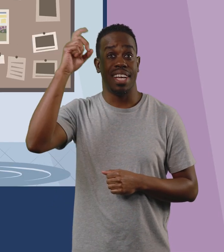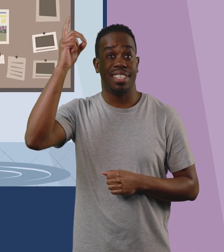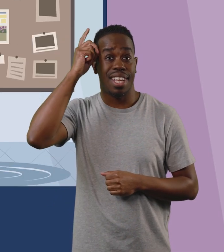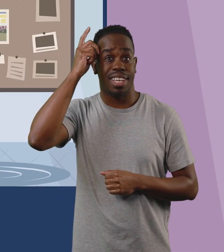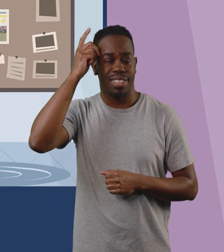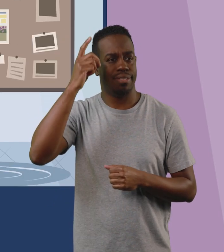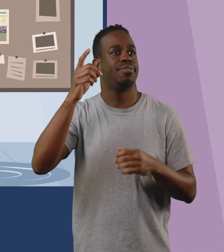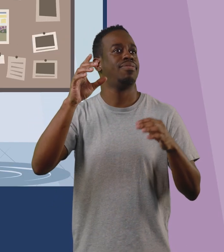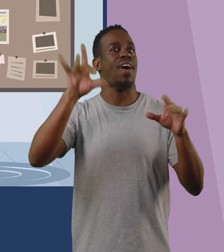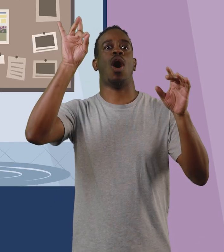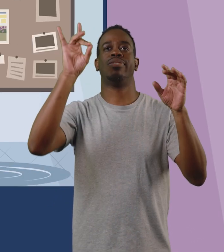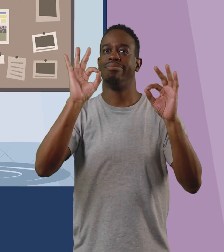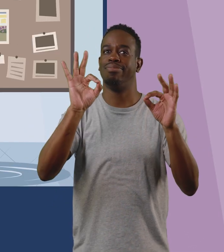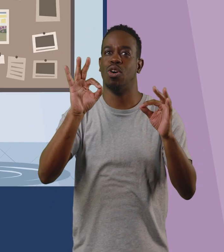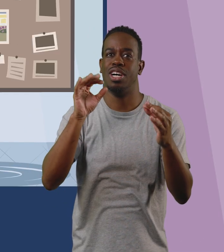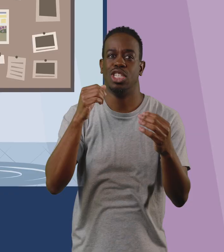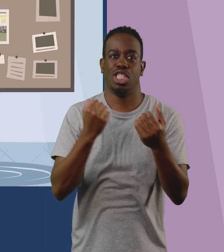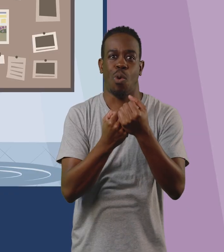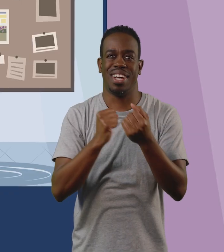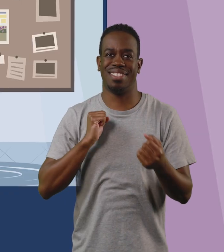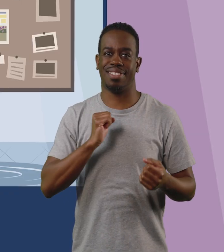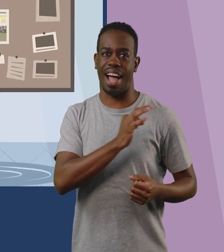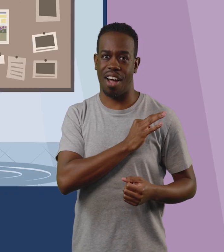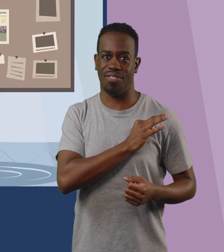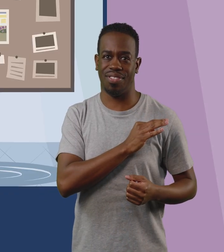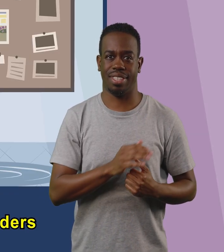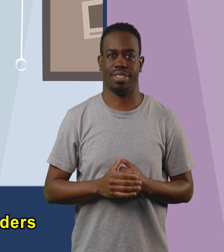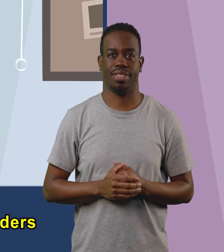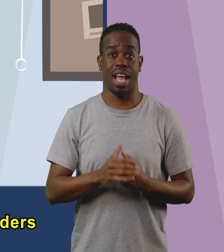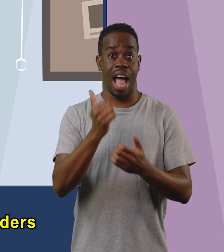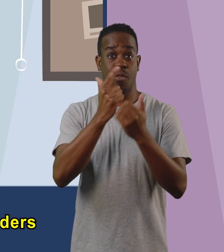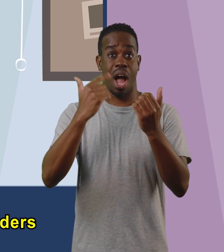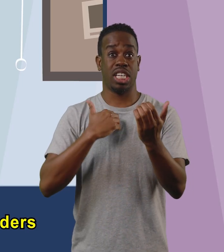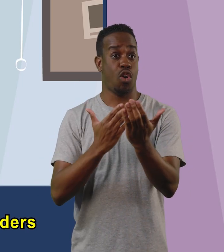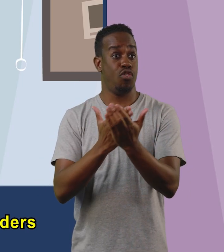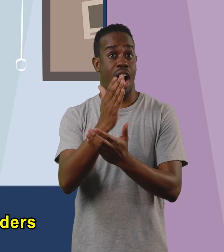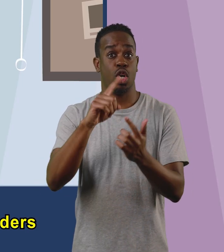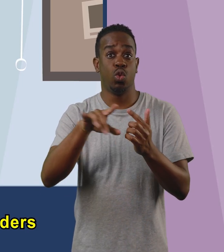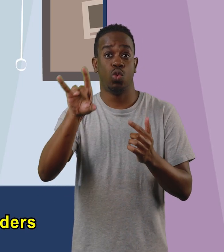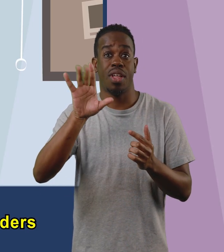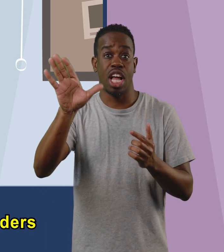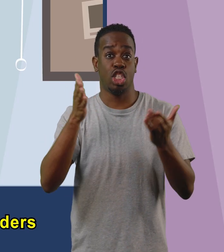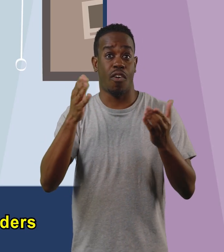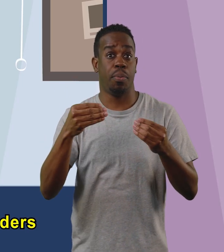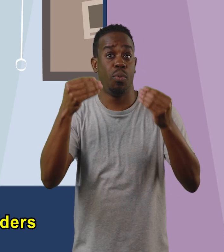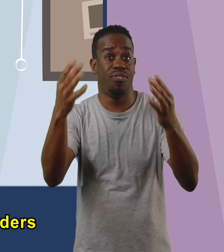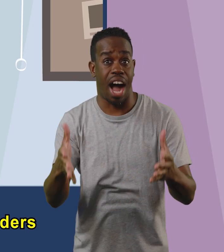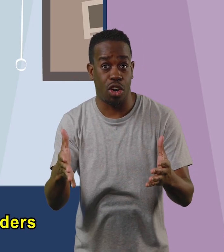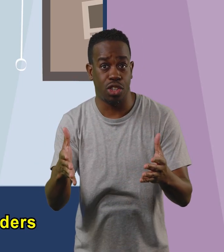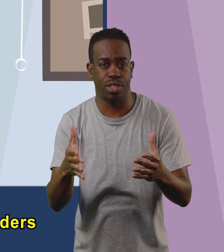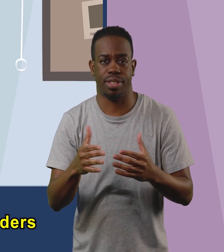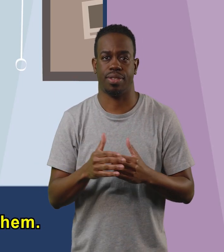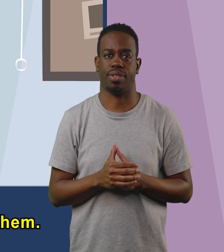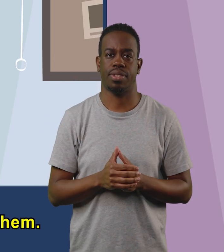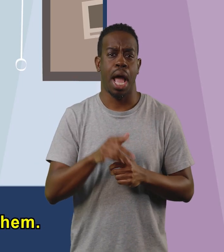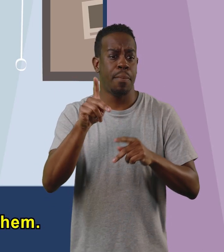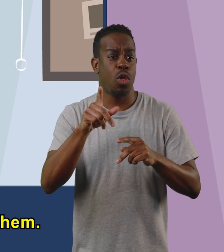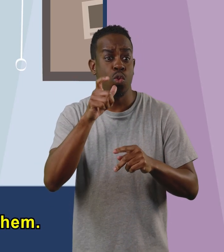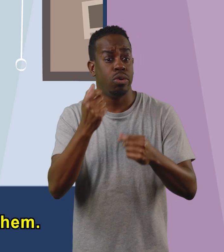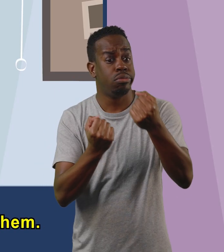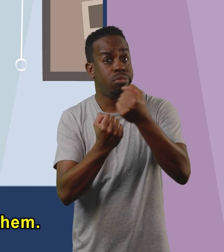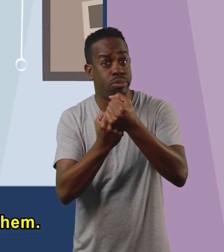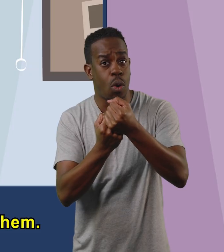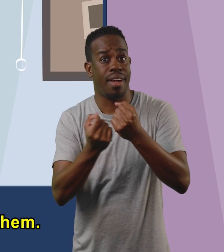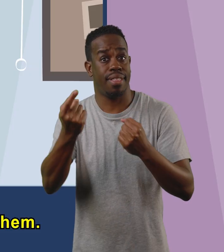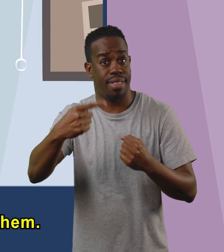Stephen and Dexter ended up with their perfect support staff. Everyone has the right to choose their service providers and